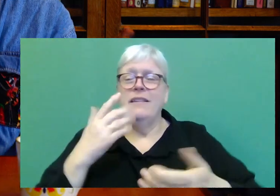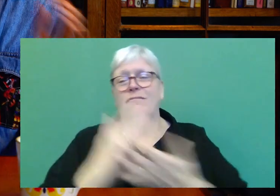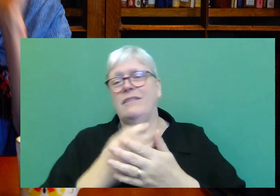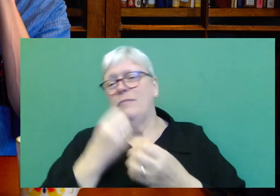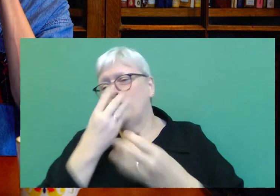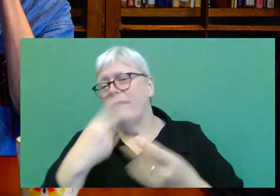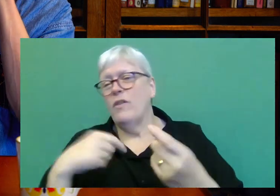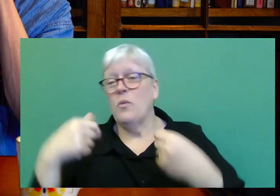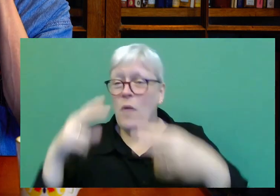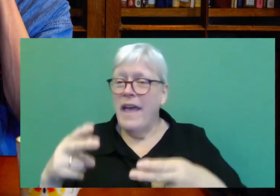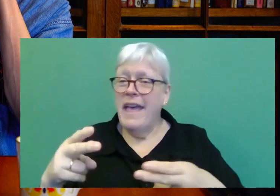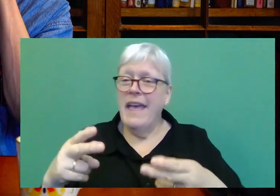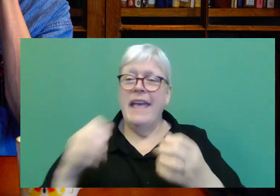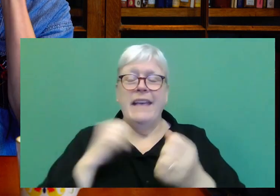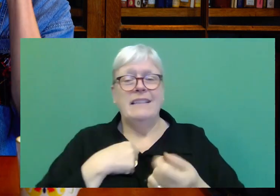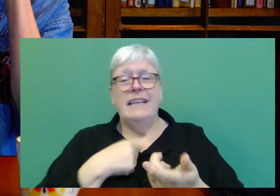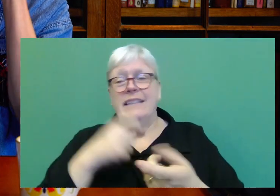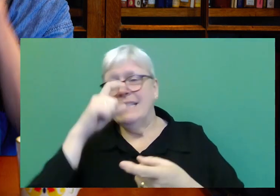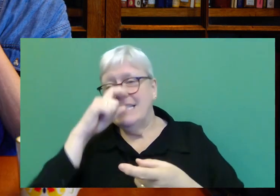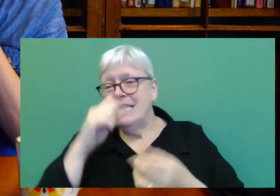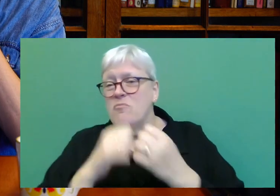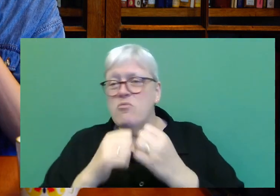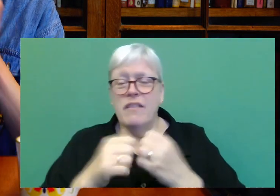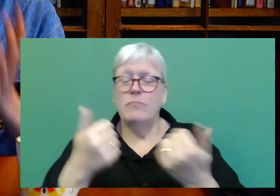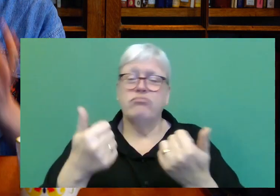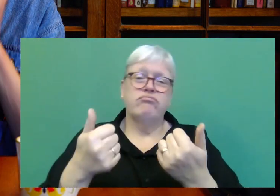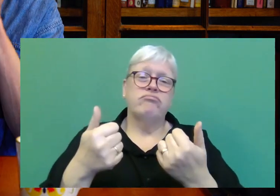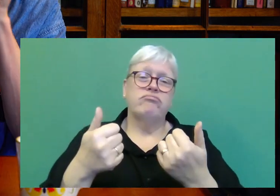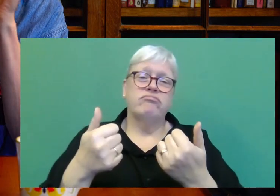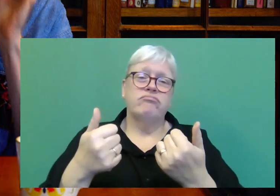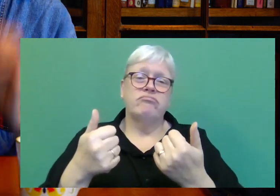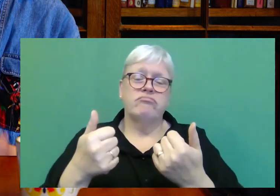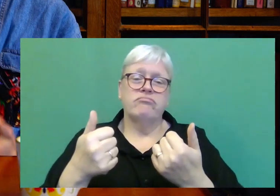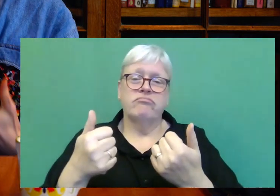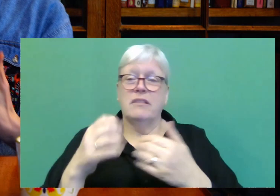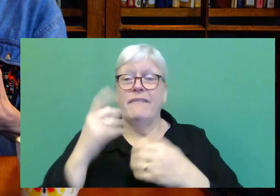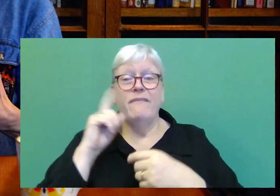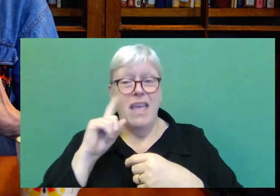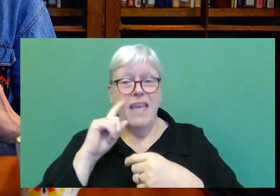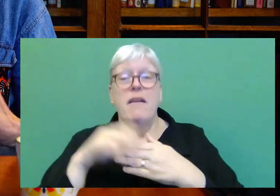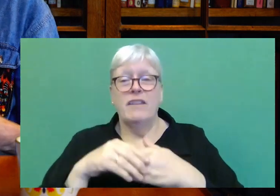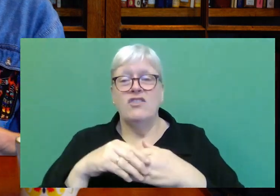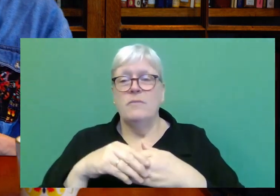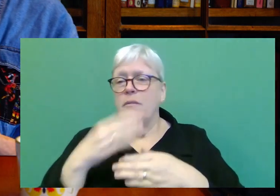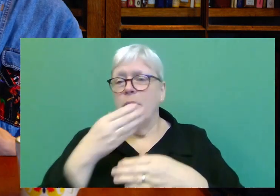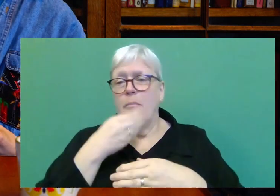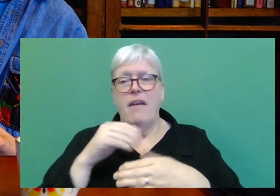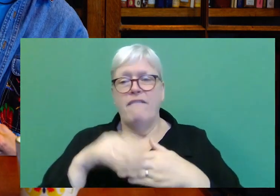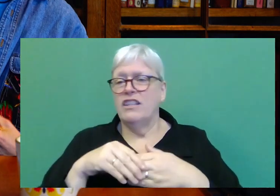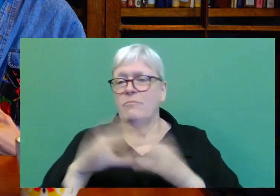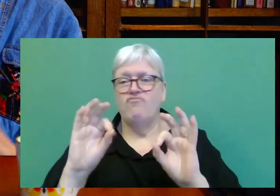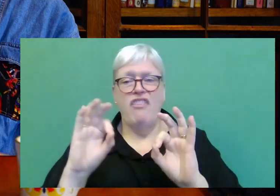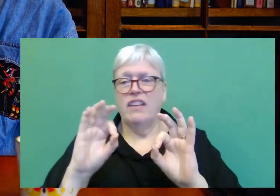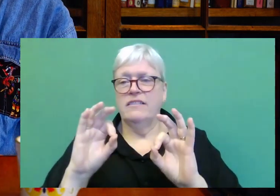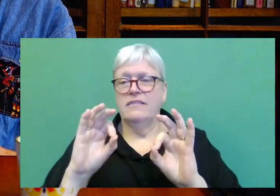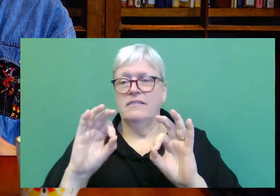so pervasive in female friendship and so absent in male friendship in the UK. But having spent time in Cambodia and Southeast Asia